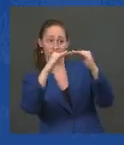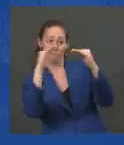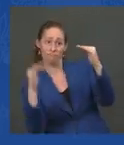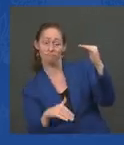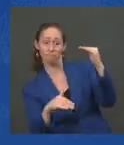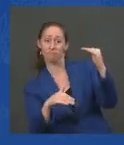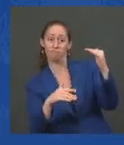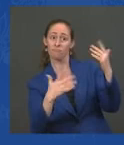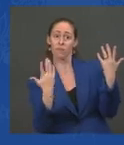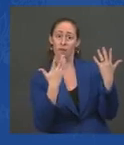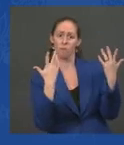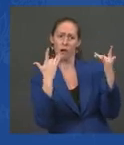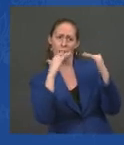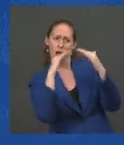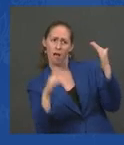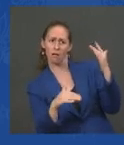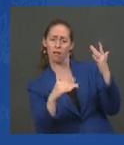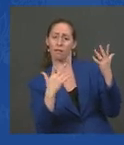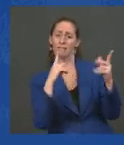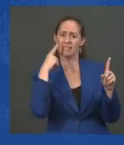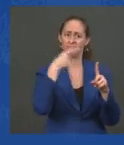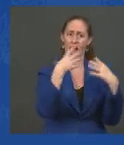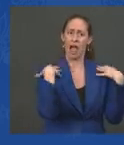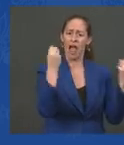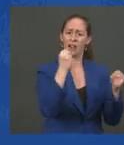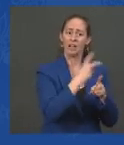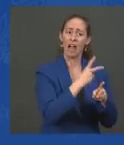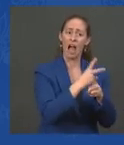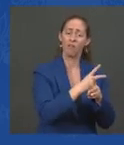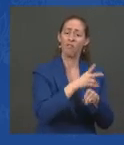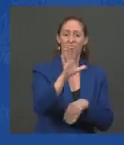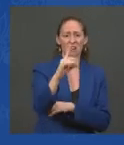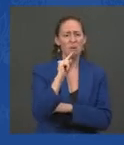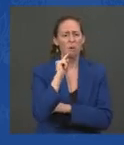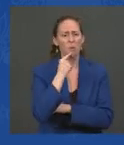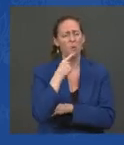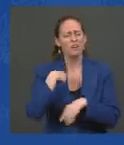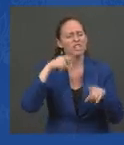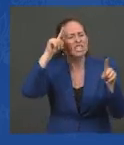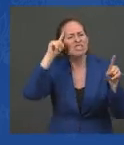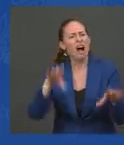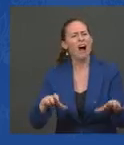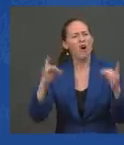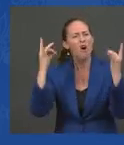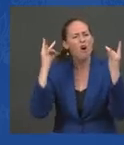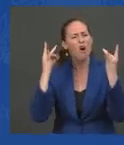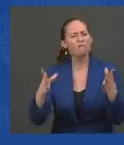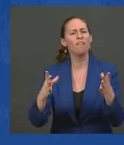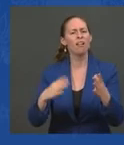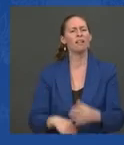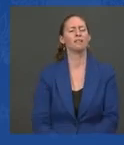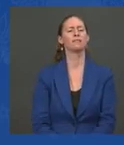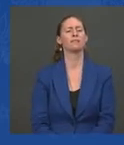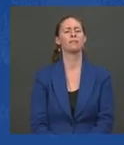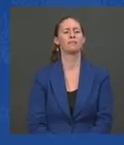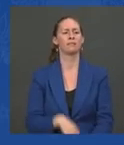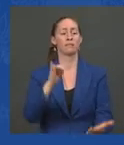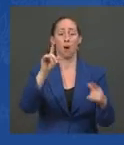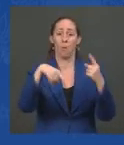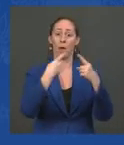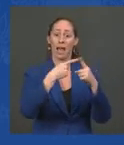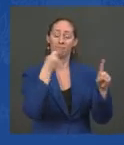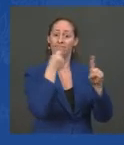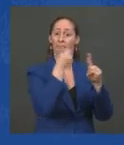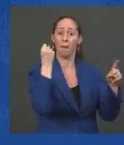most shocking and most inhumane. This is a once-in-a-century pandemic that's hit this country